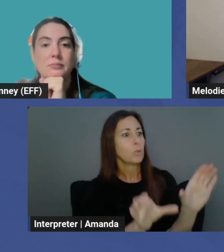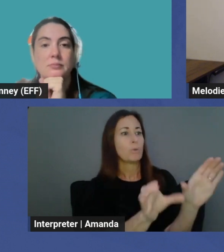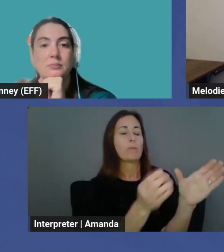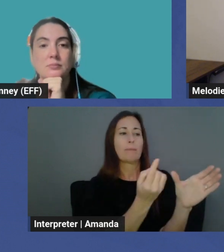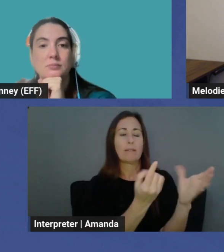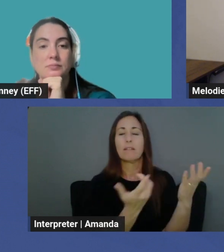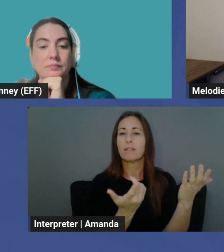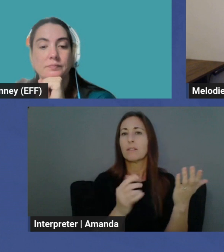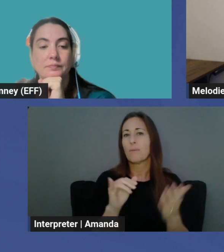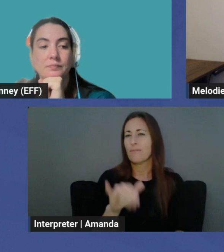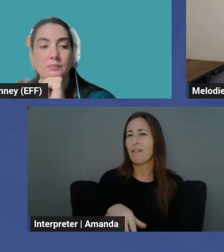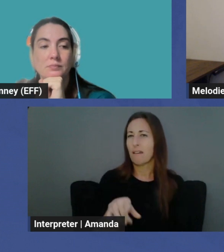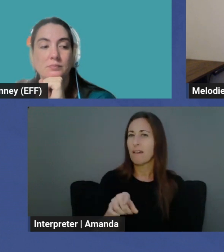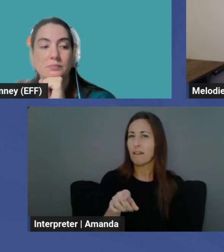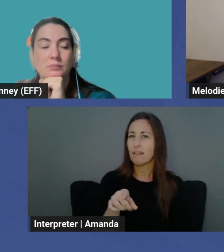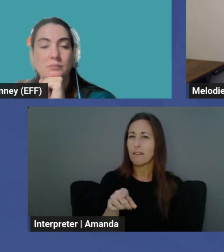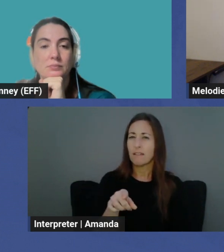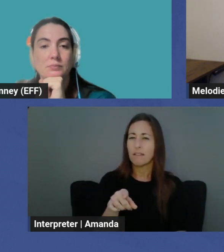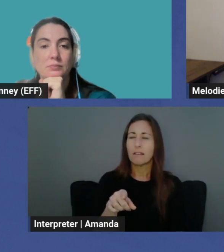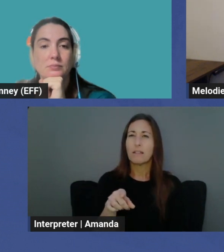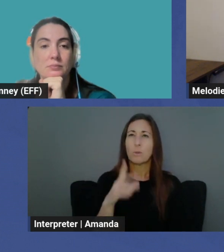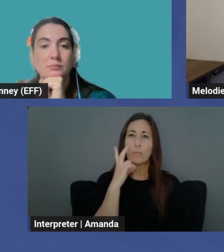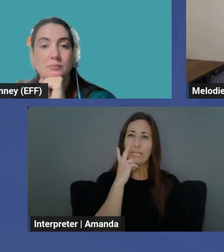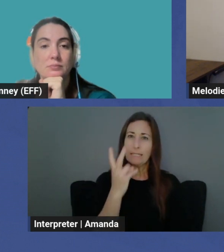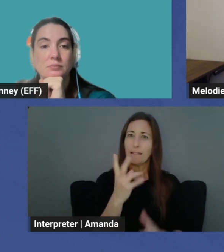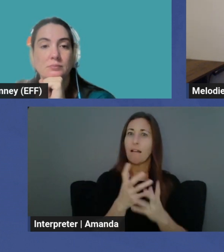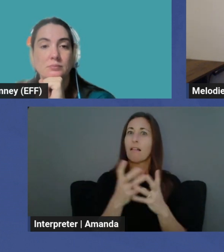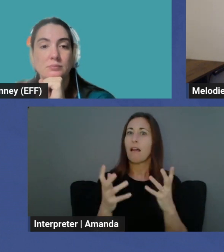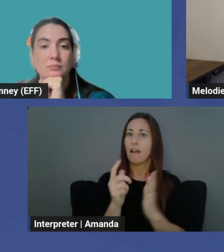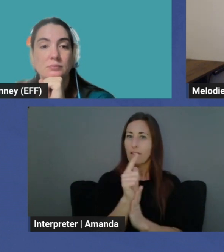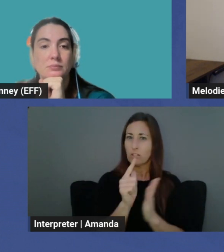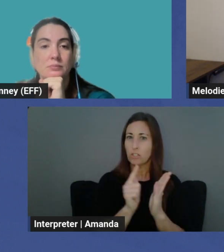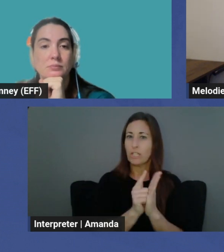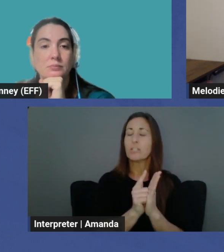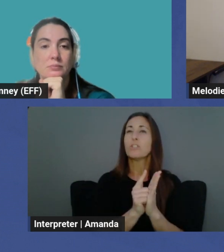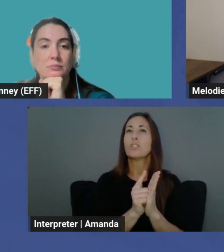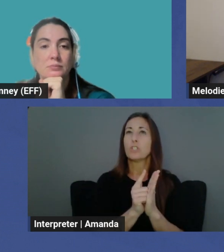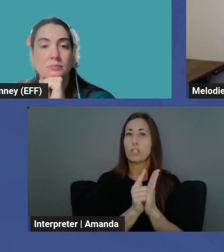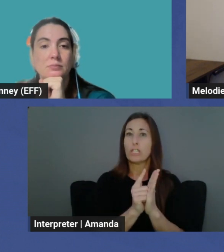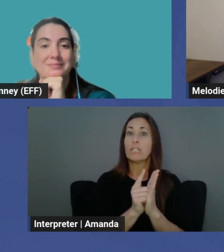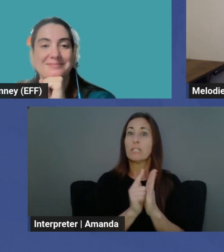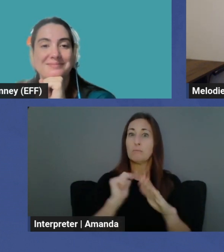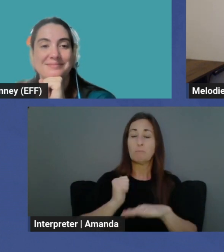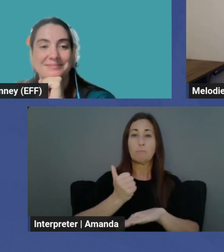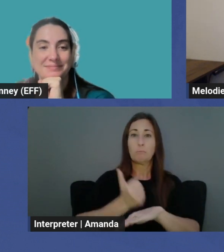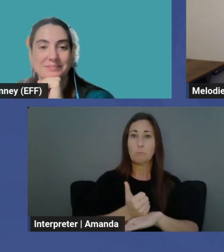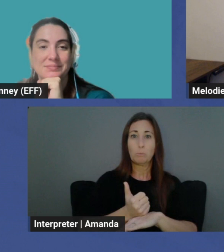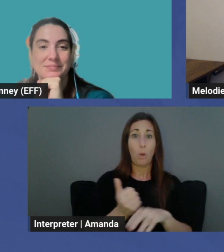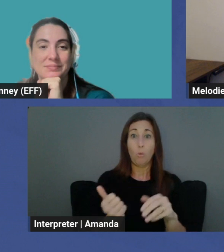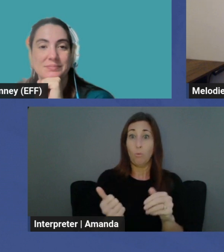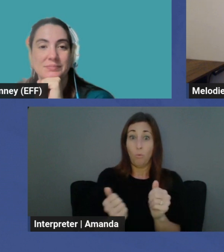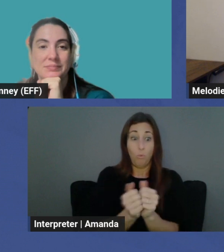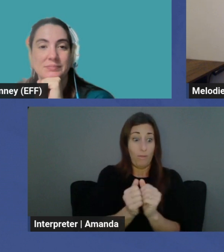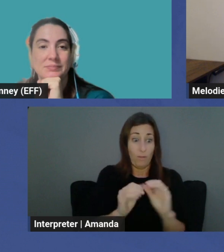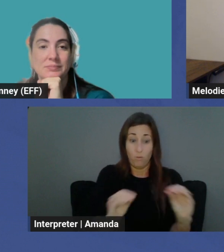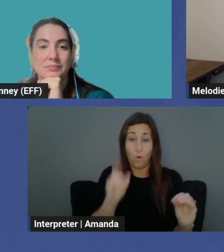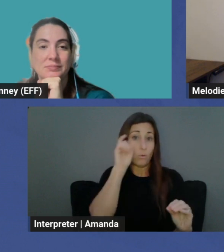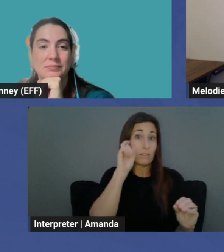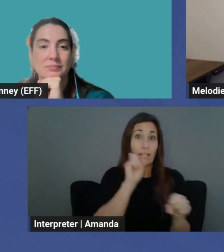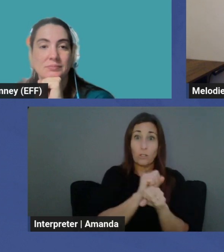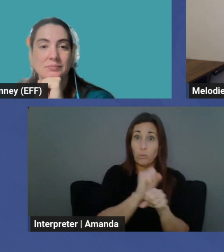we particularly are seeing a lot of legislation being made without sex workers at the table, right? Which